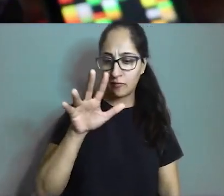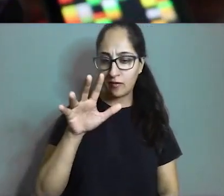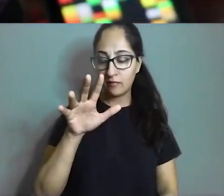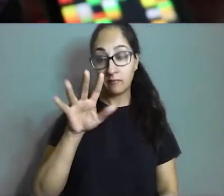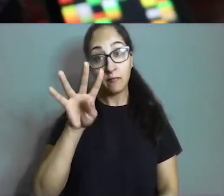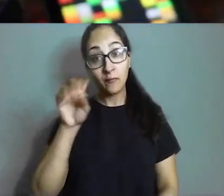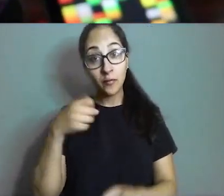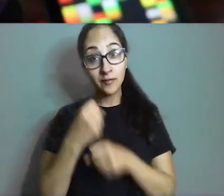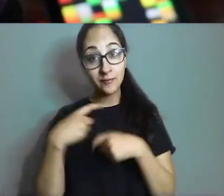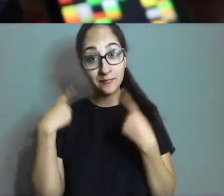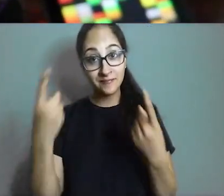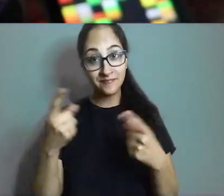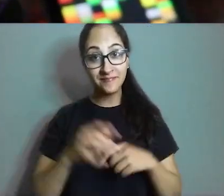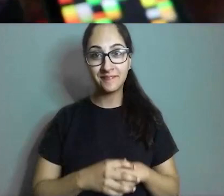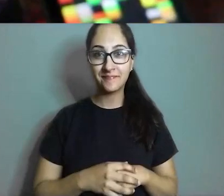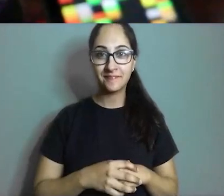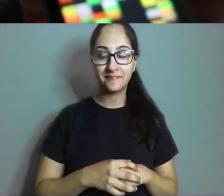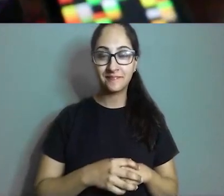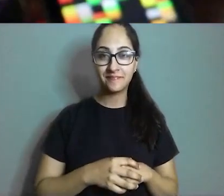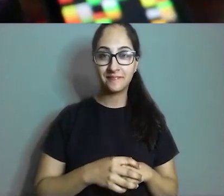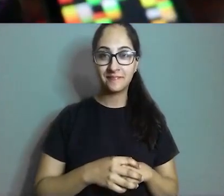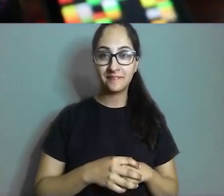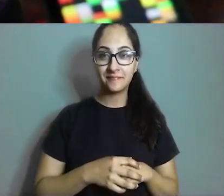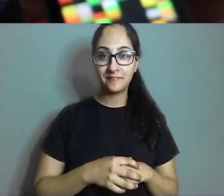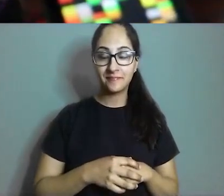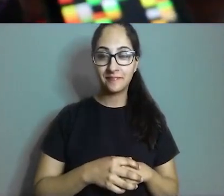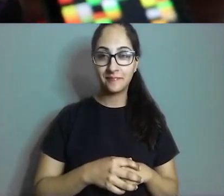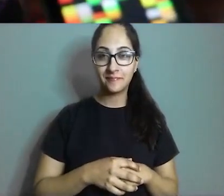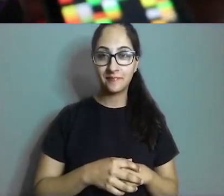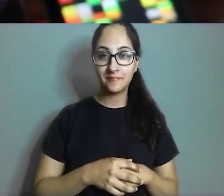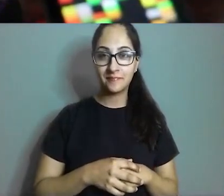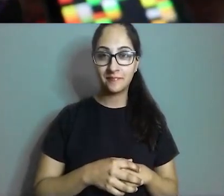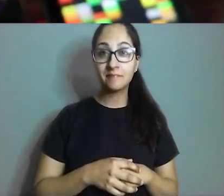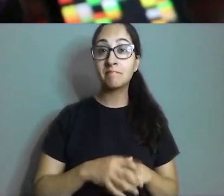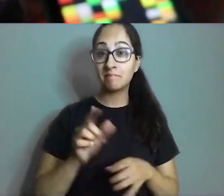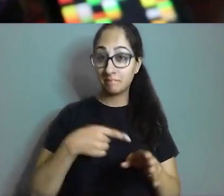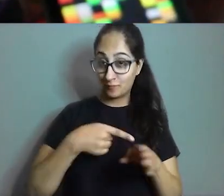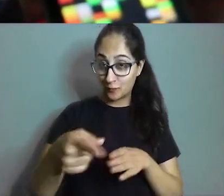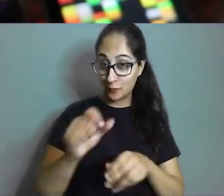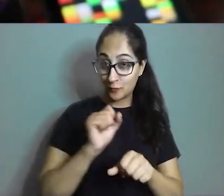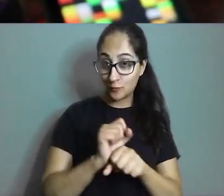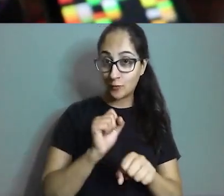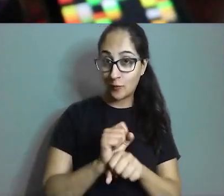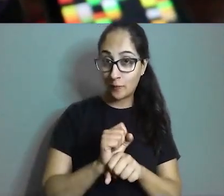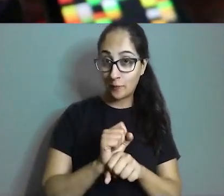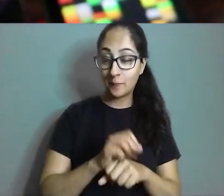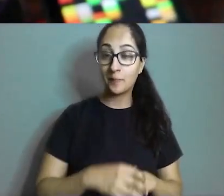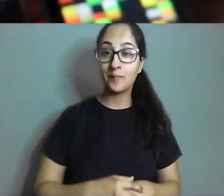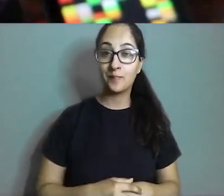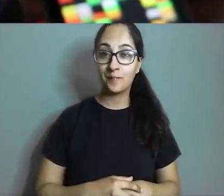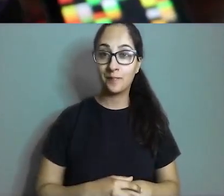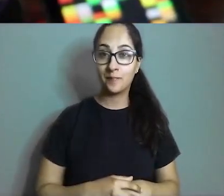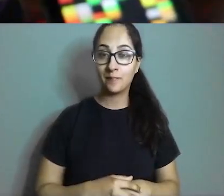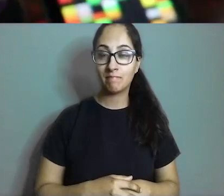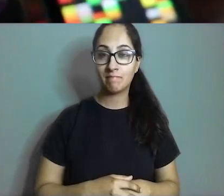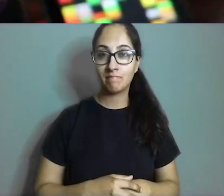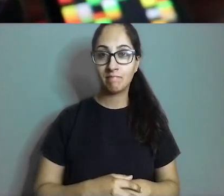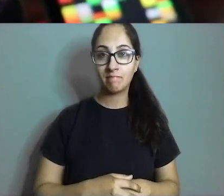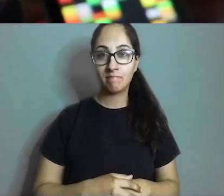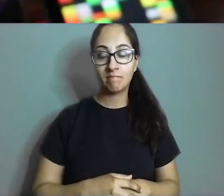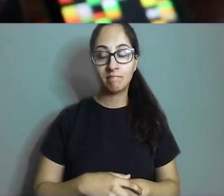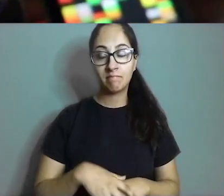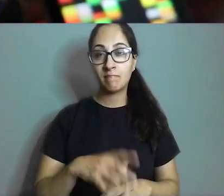35, close to 40 years. Doing that professionally. As someone who loves